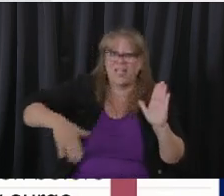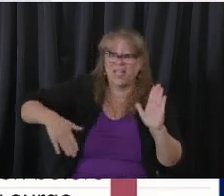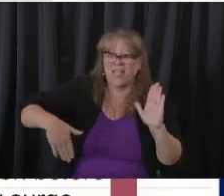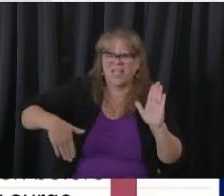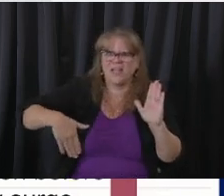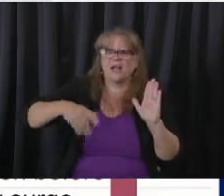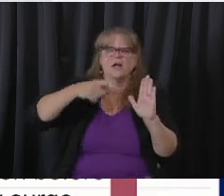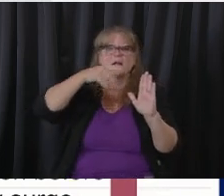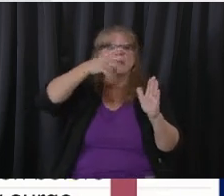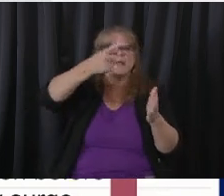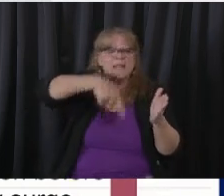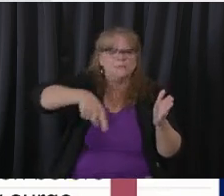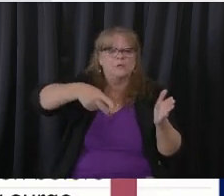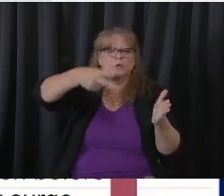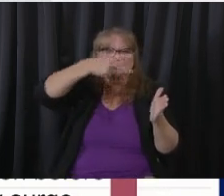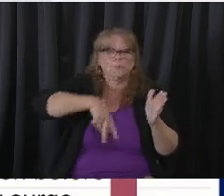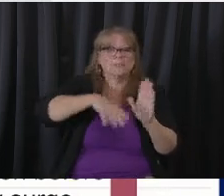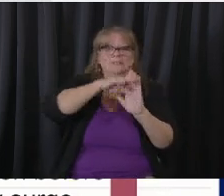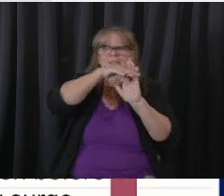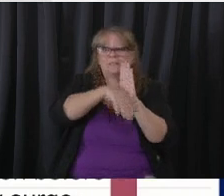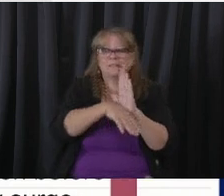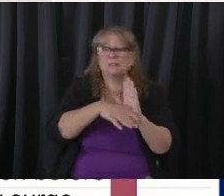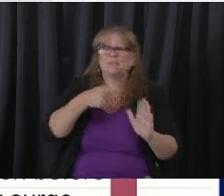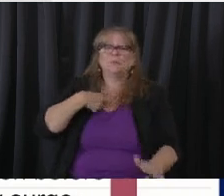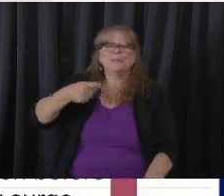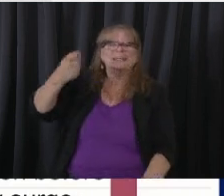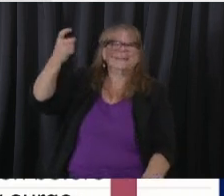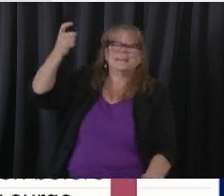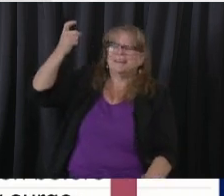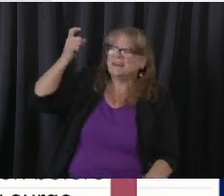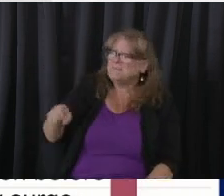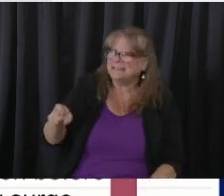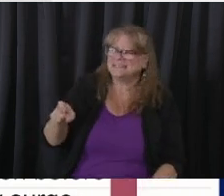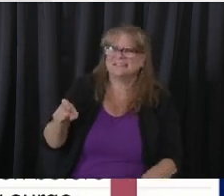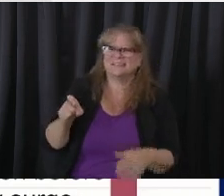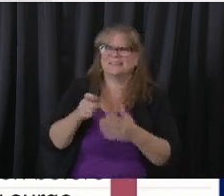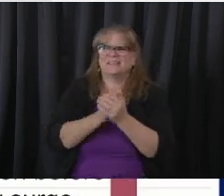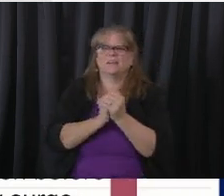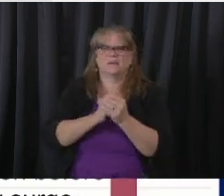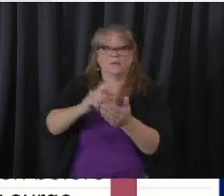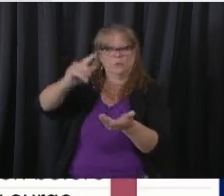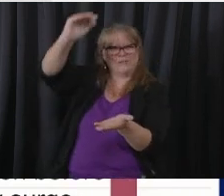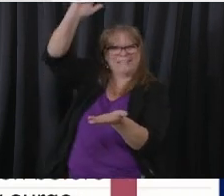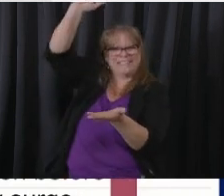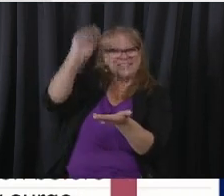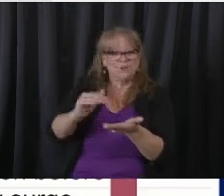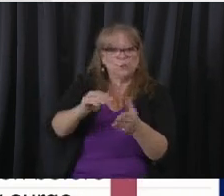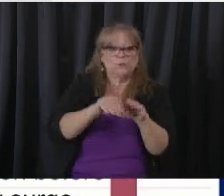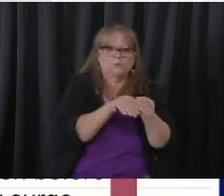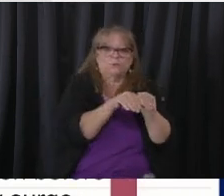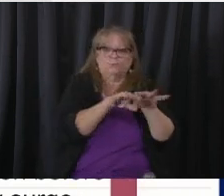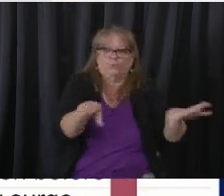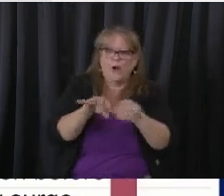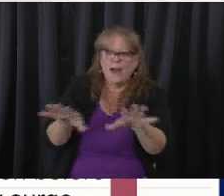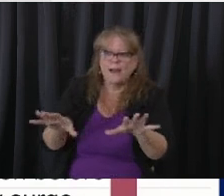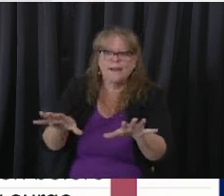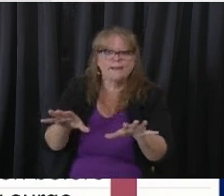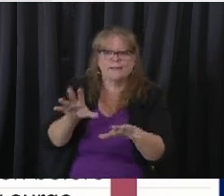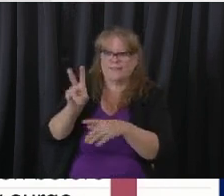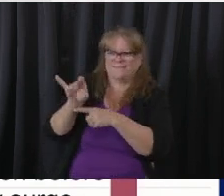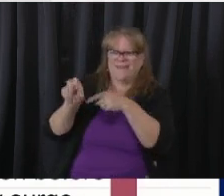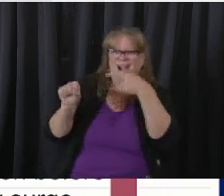is suppression of the virus, just as we did following the 4th of July, just as we did following Labor Day, so we can get back down to